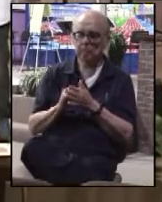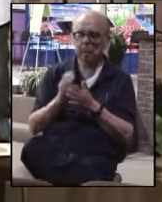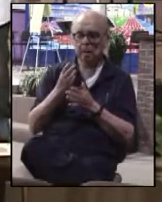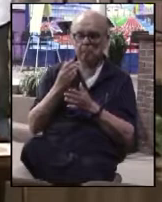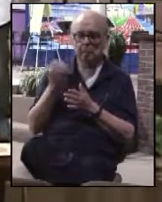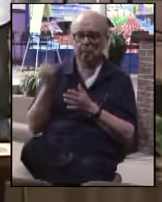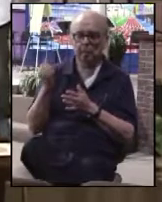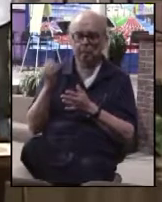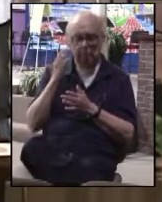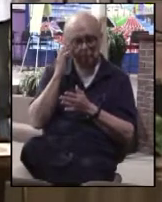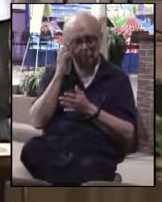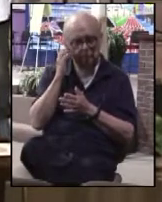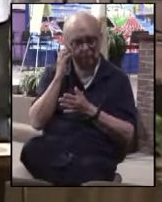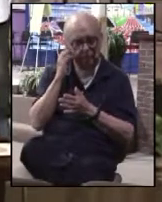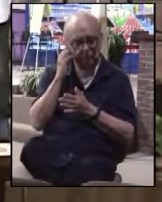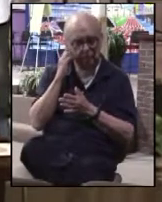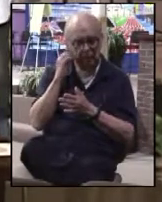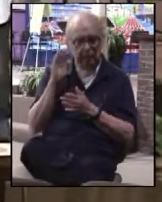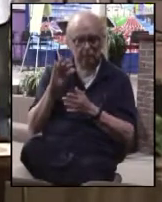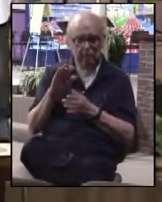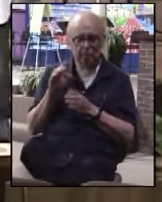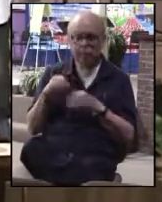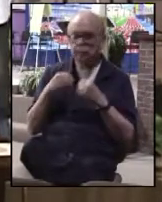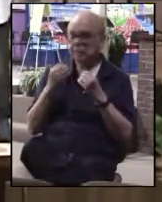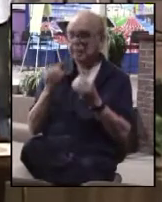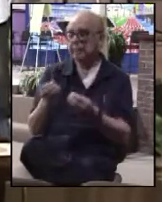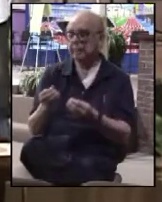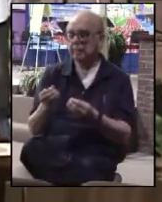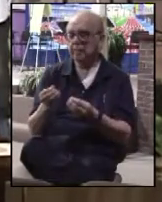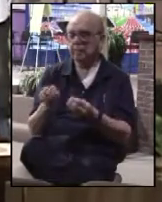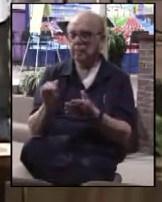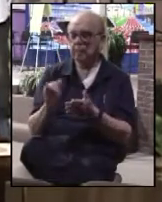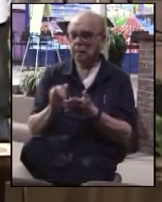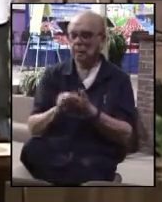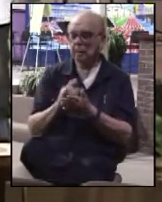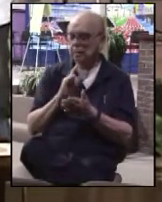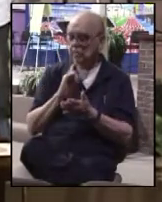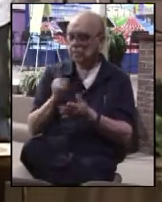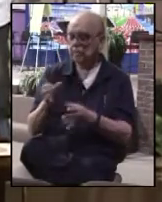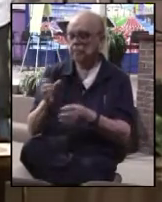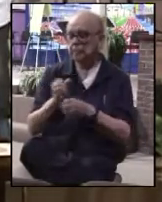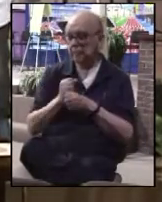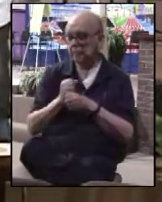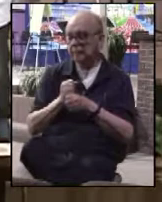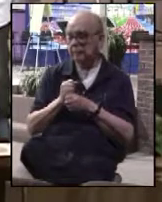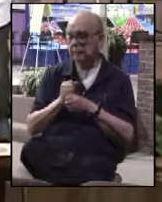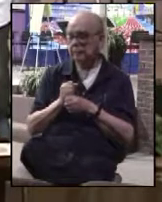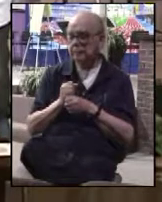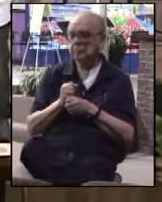he says to give than it is to receive